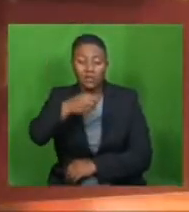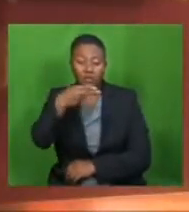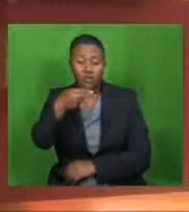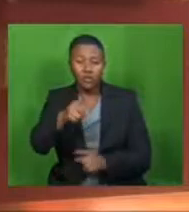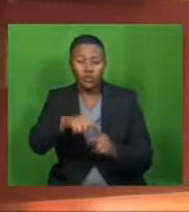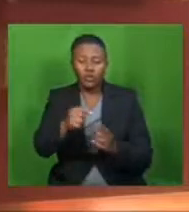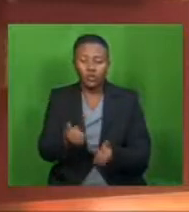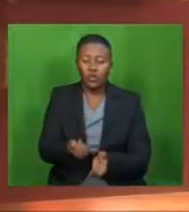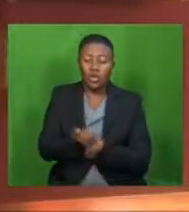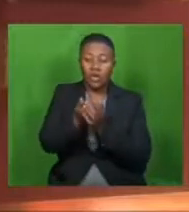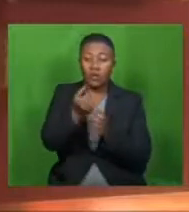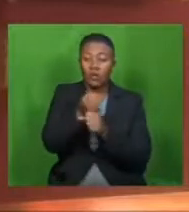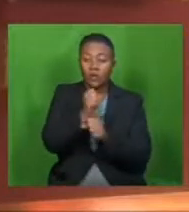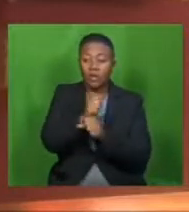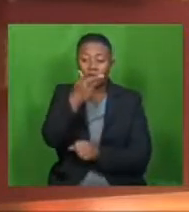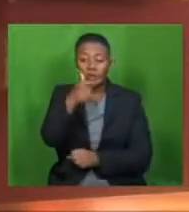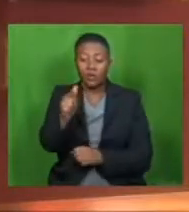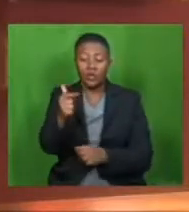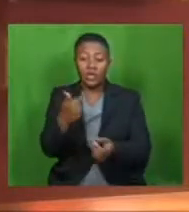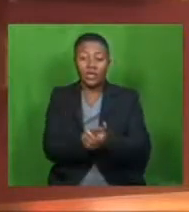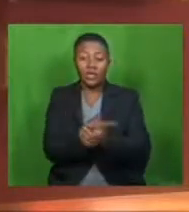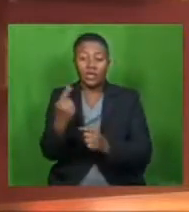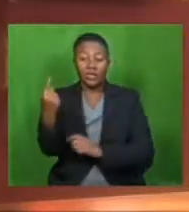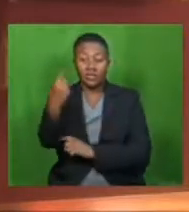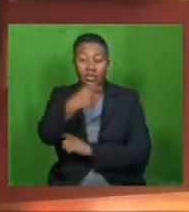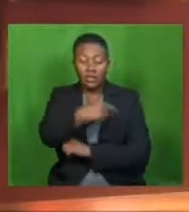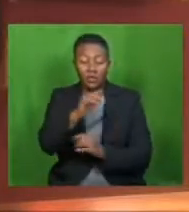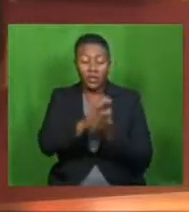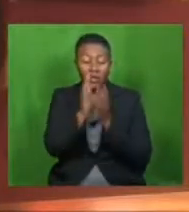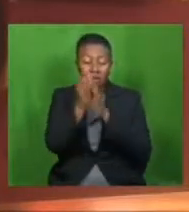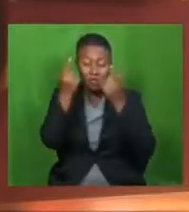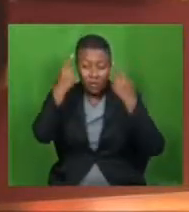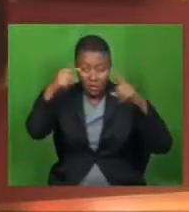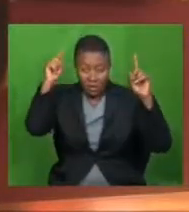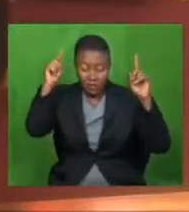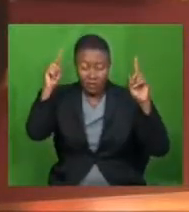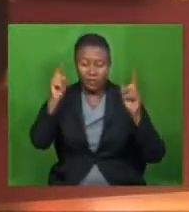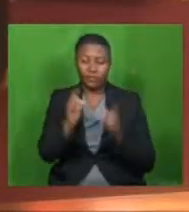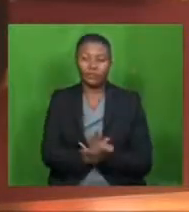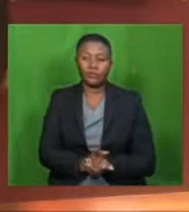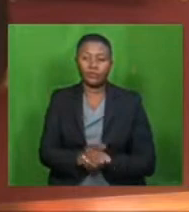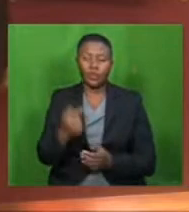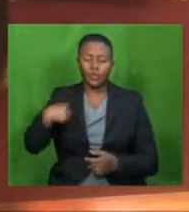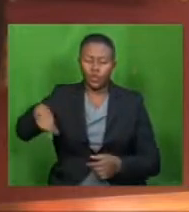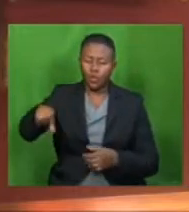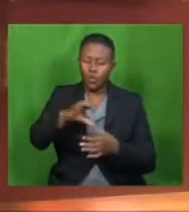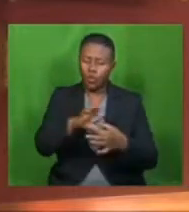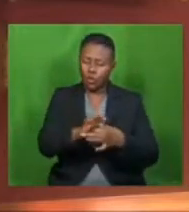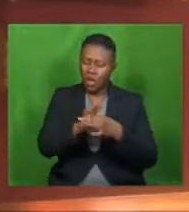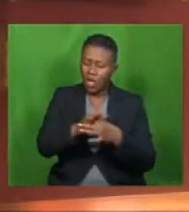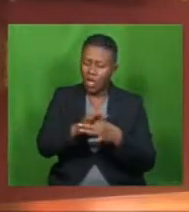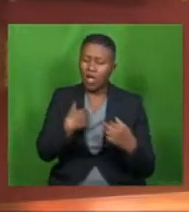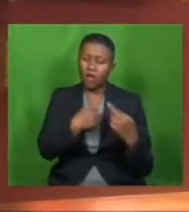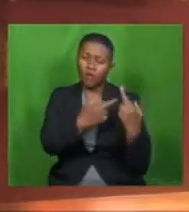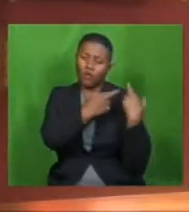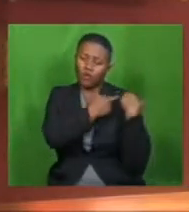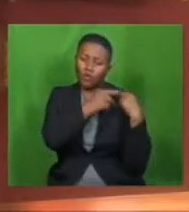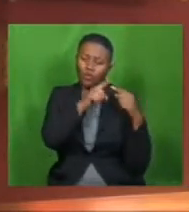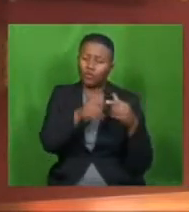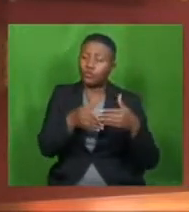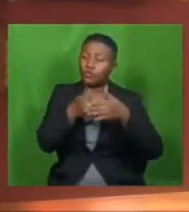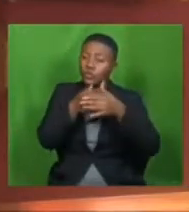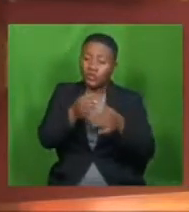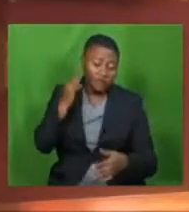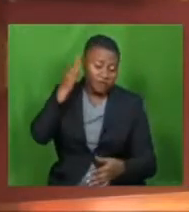Green Ghana Day a resounding success. We have a collective responsibility as a people to lead future generations and